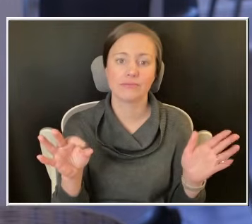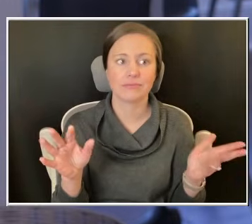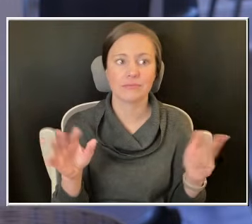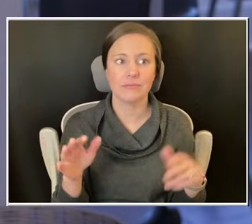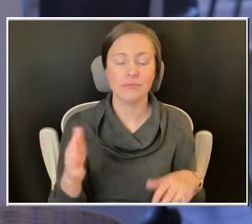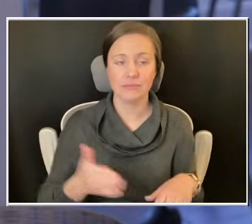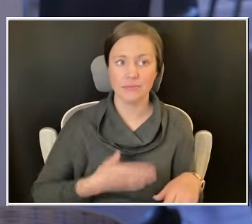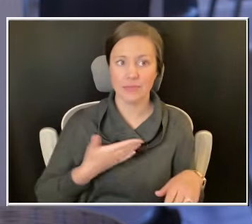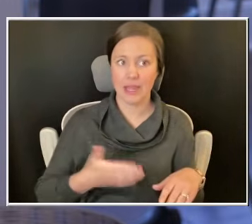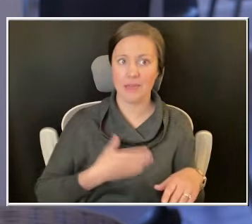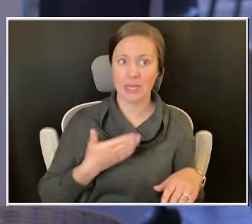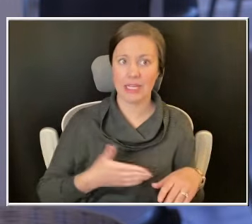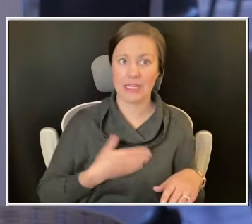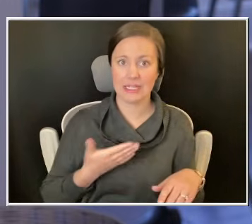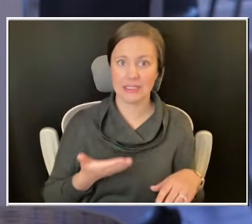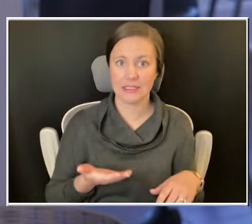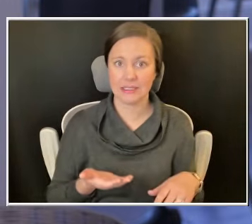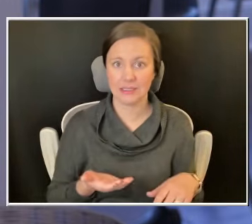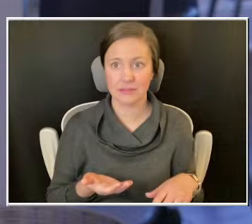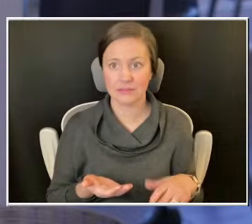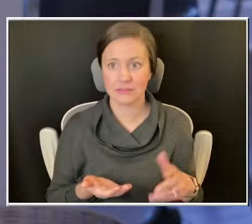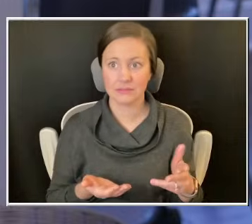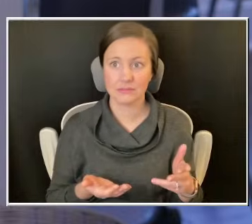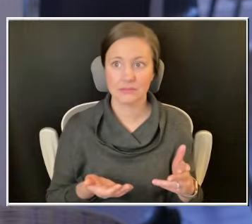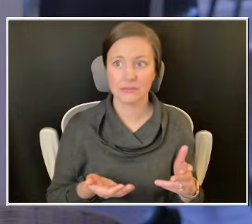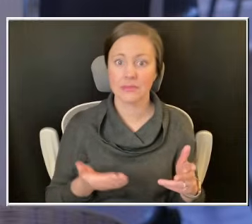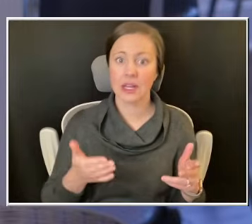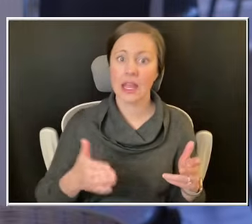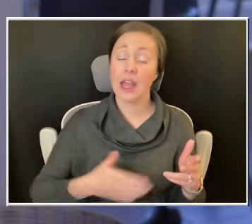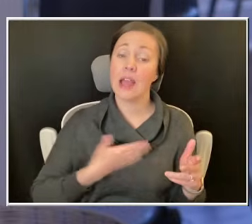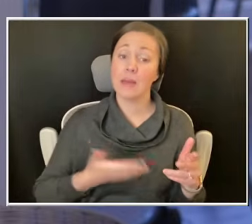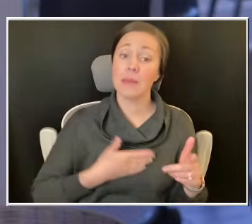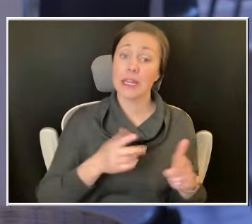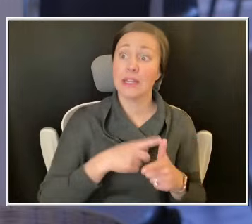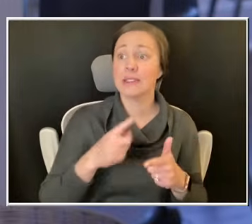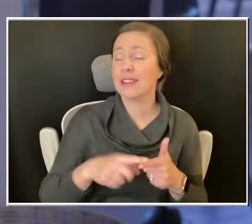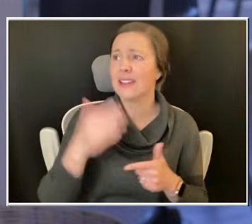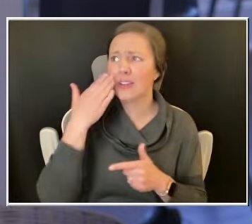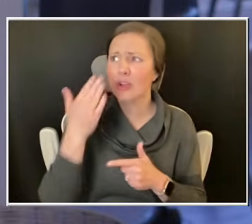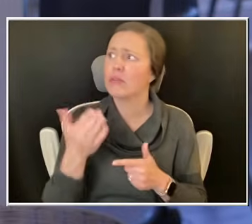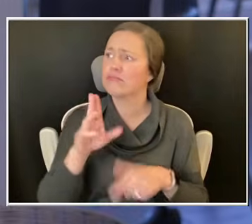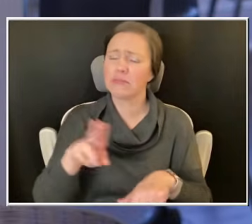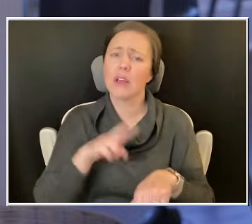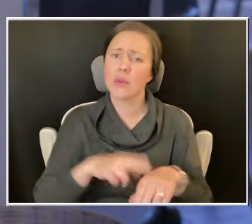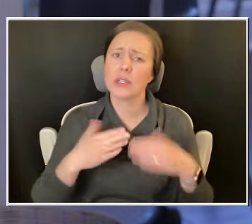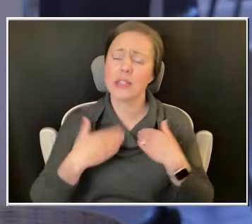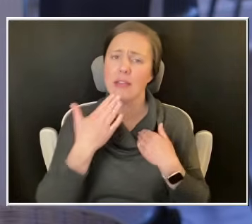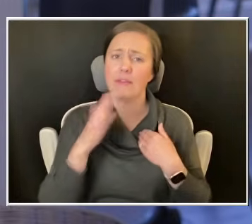happiness, there's happiness and then there's bad days, of course, but